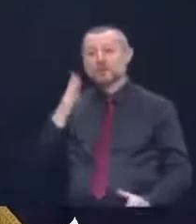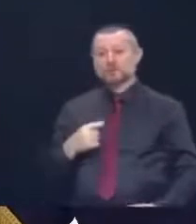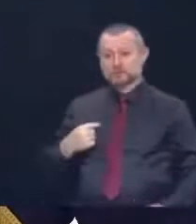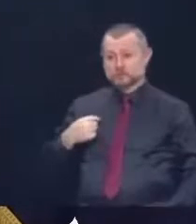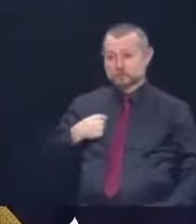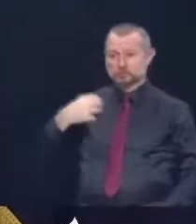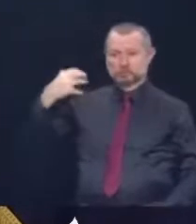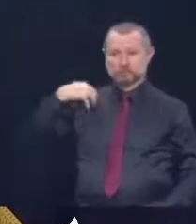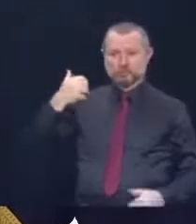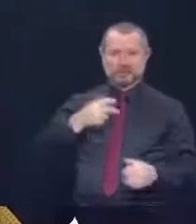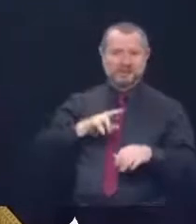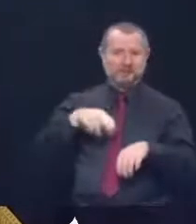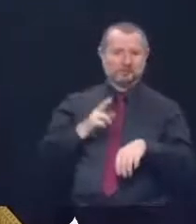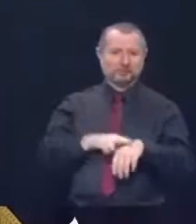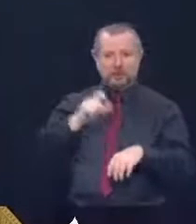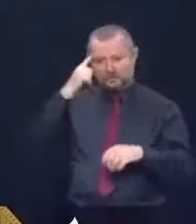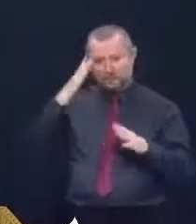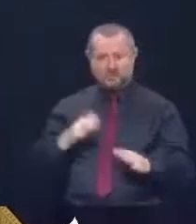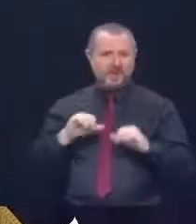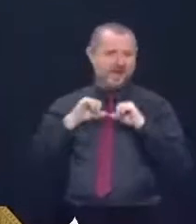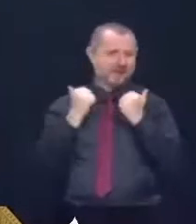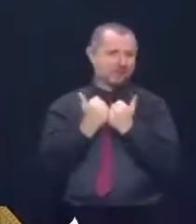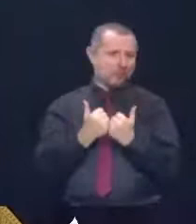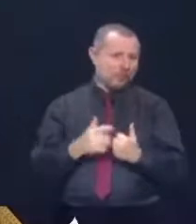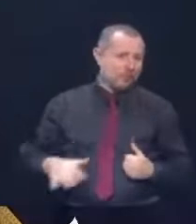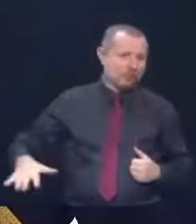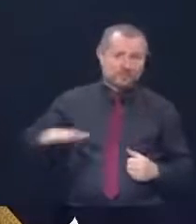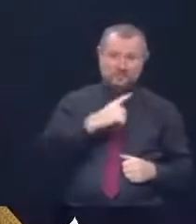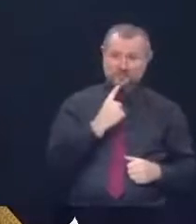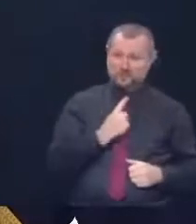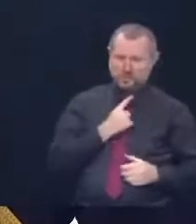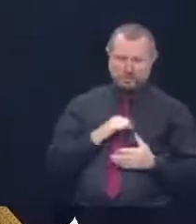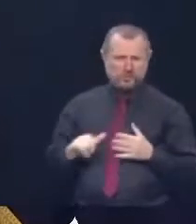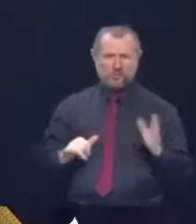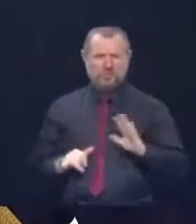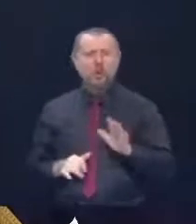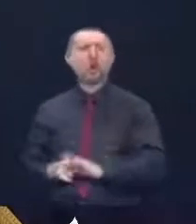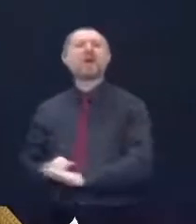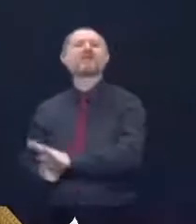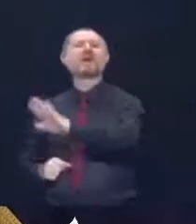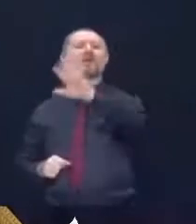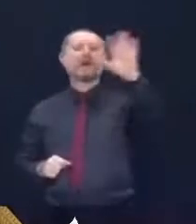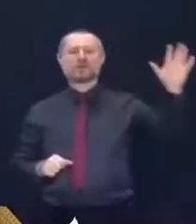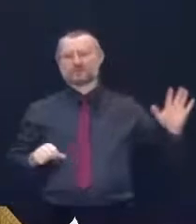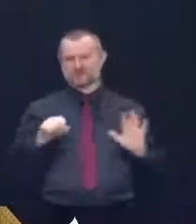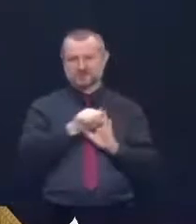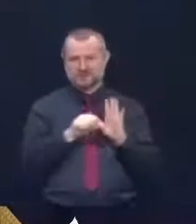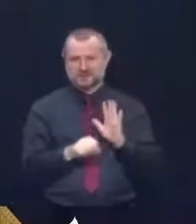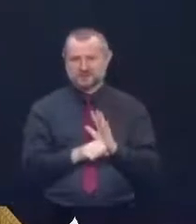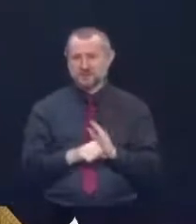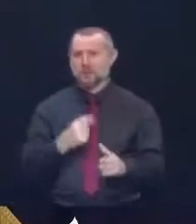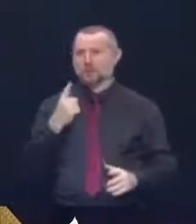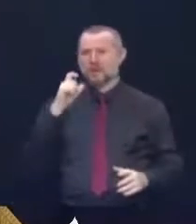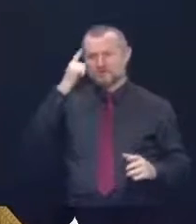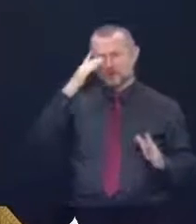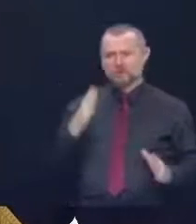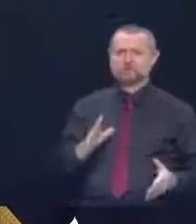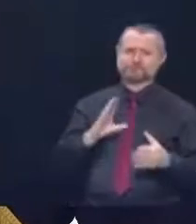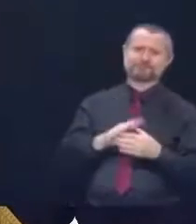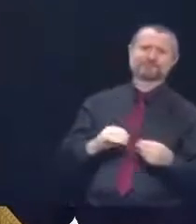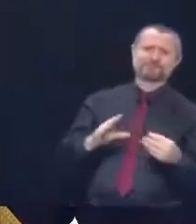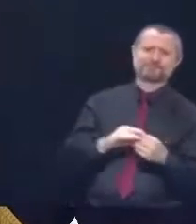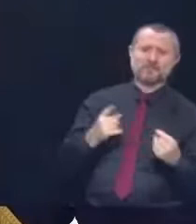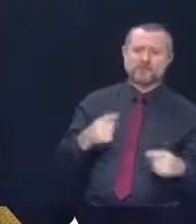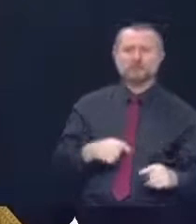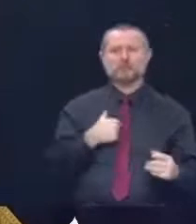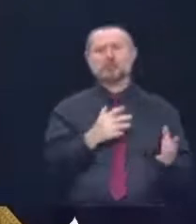National Governors Association. It's every state. And also, there's a broader point. One of the governors said, he was exactly right. We were briefing Joe